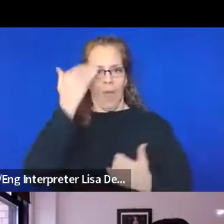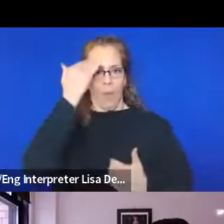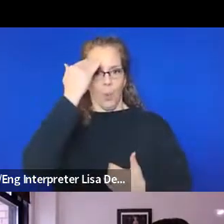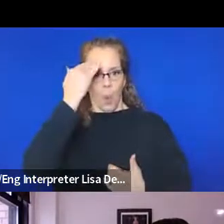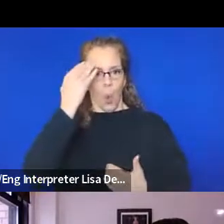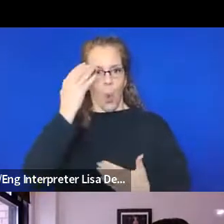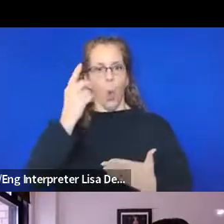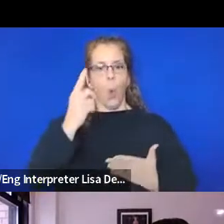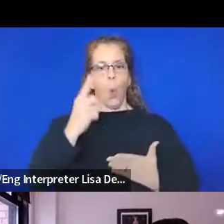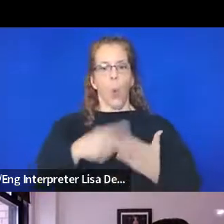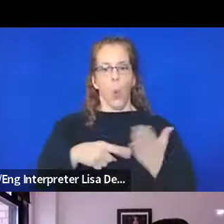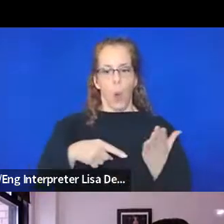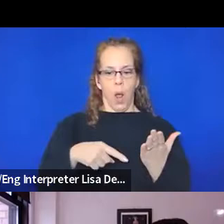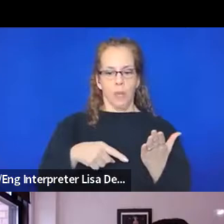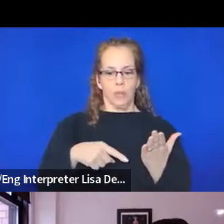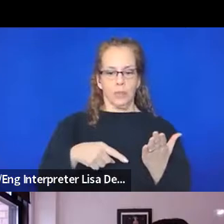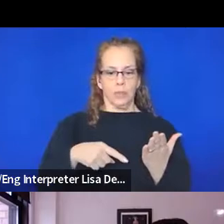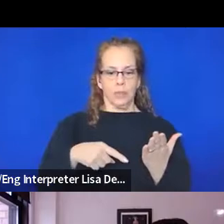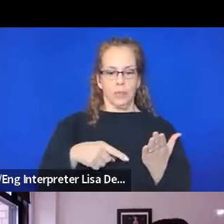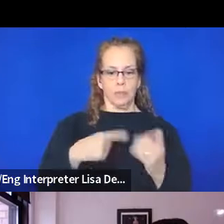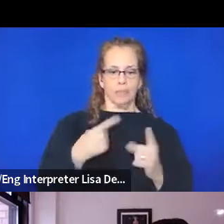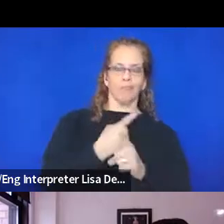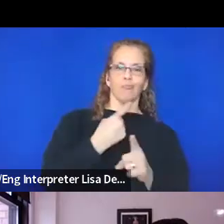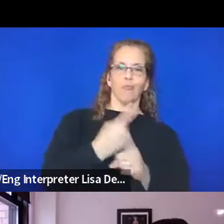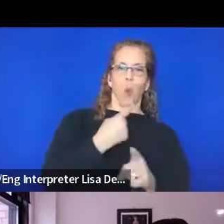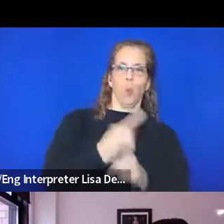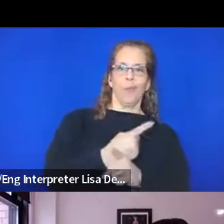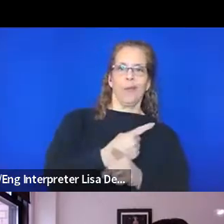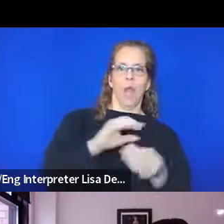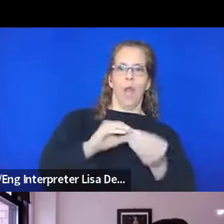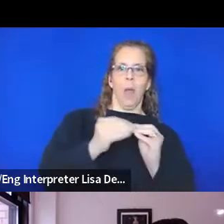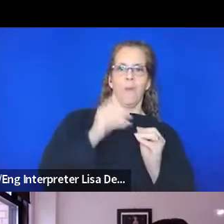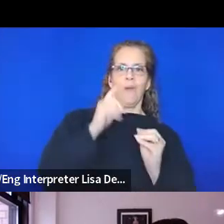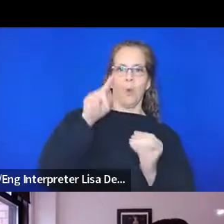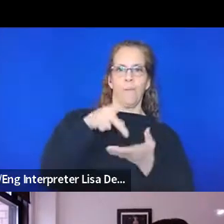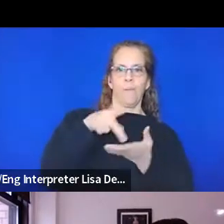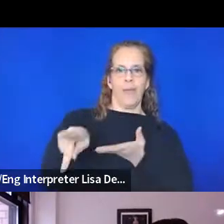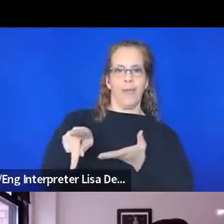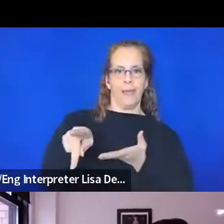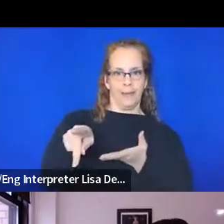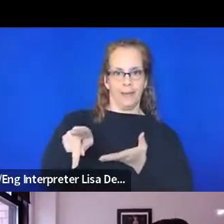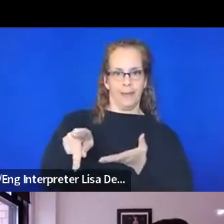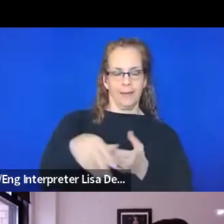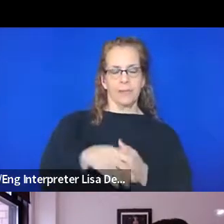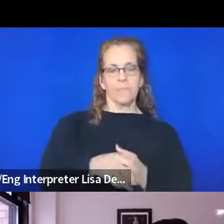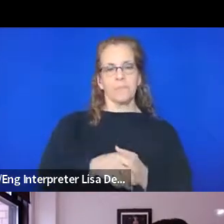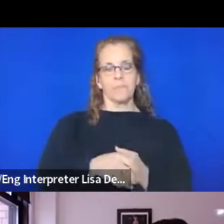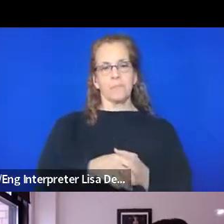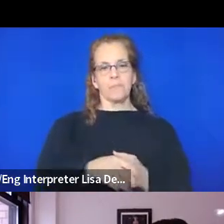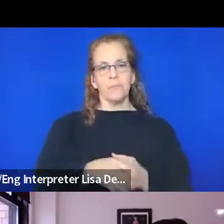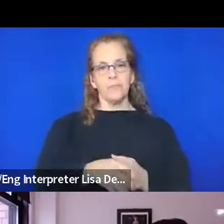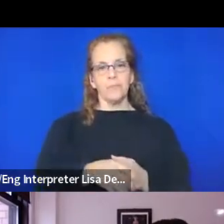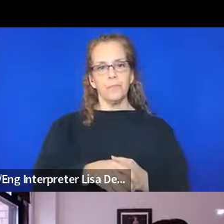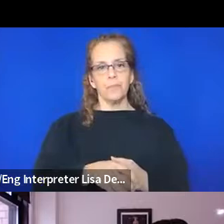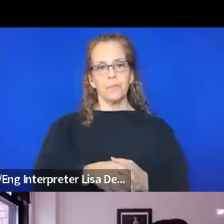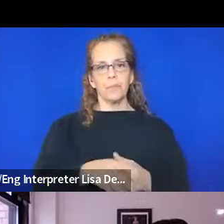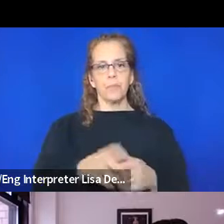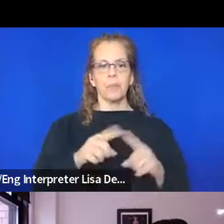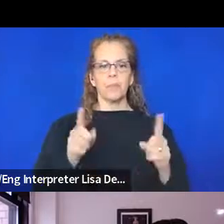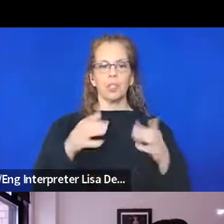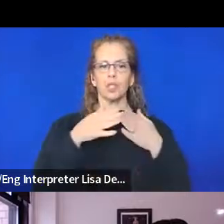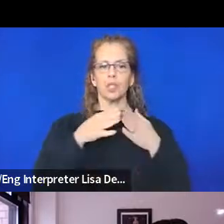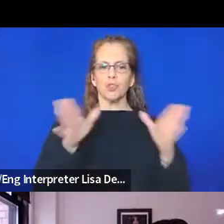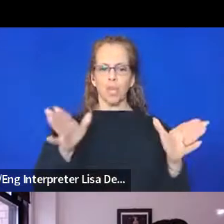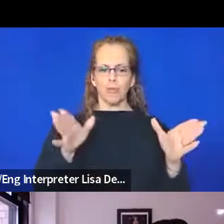to scale compensation. But it was also just overall sort of an